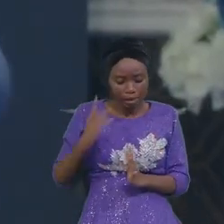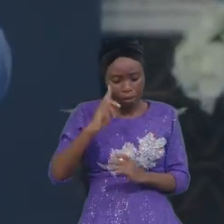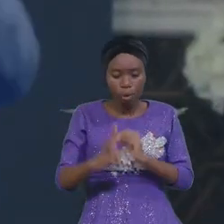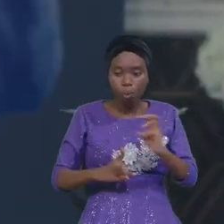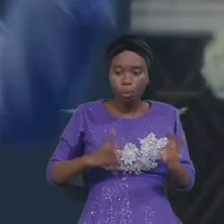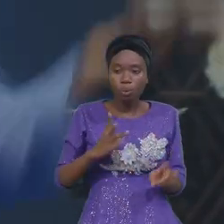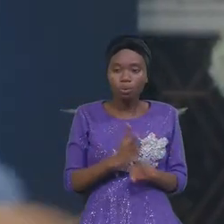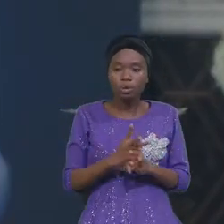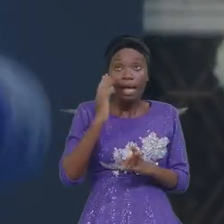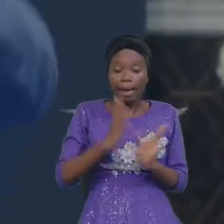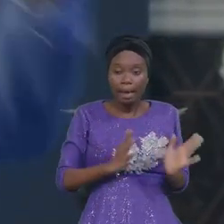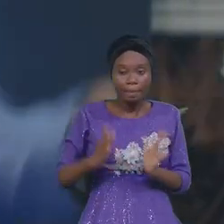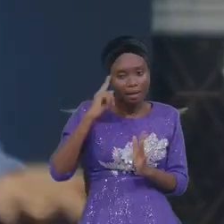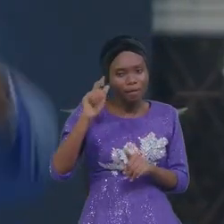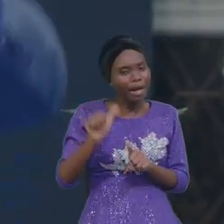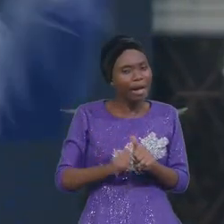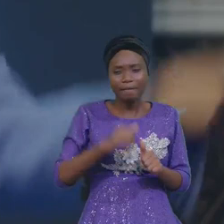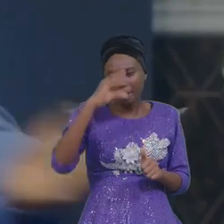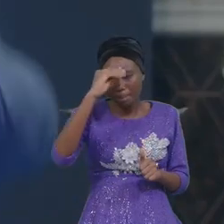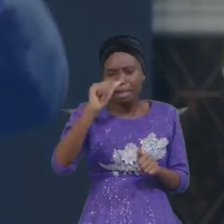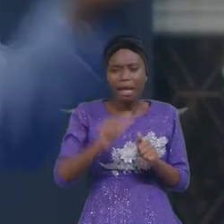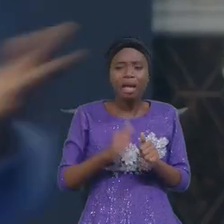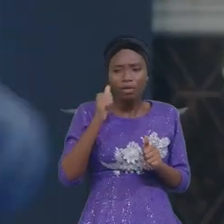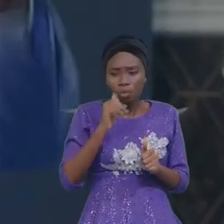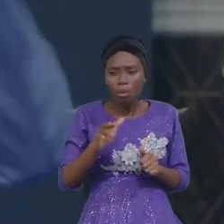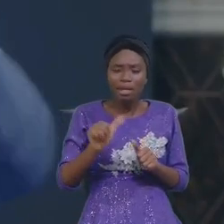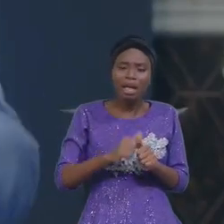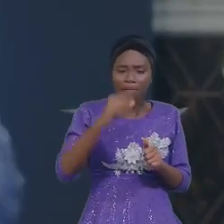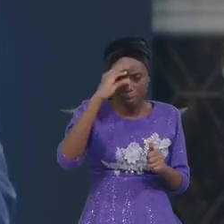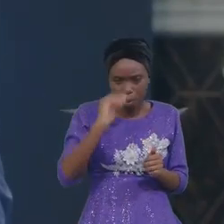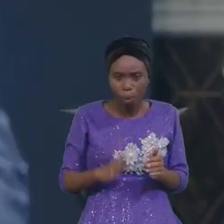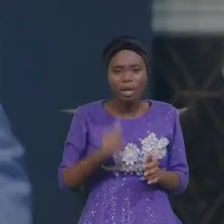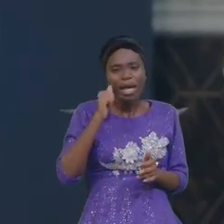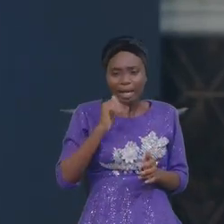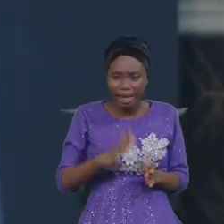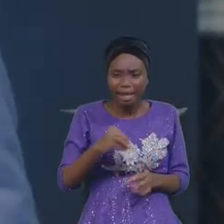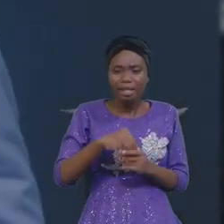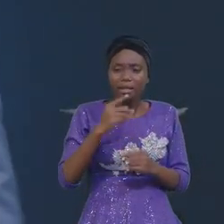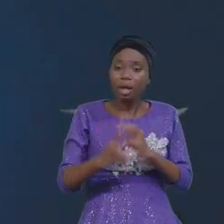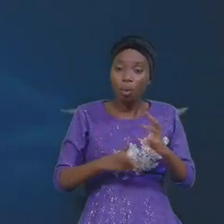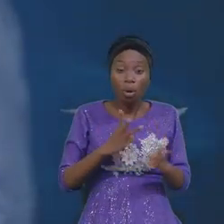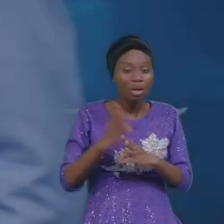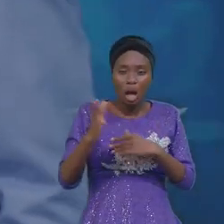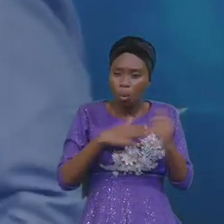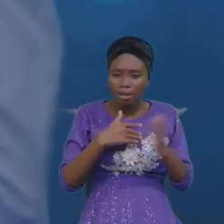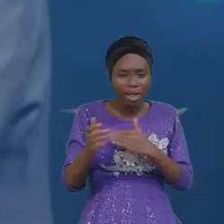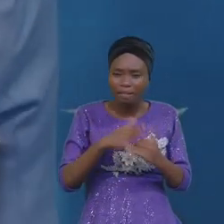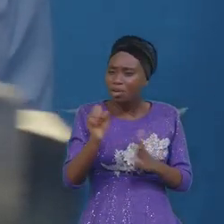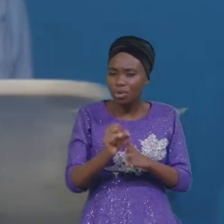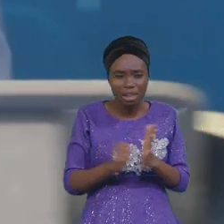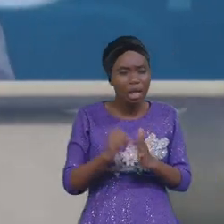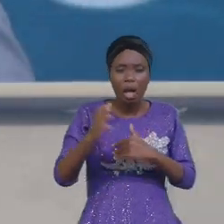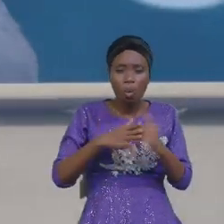a plan for every man, every woman, every boy, every girl in the world. Whatever your stage, whatever